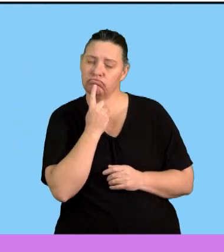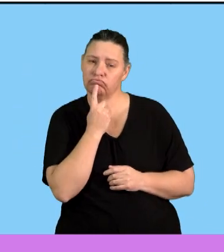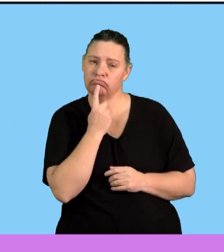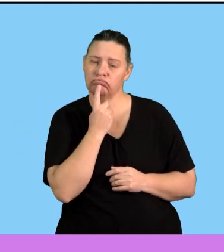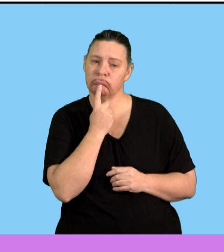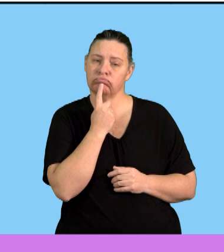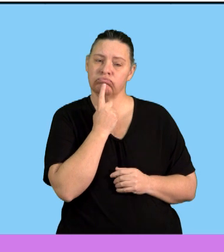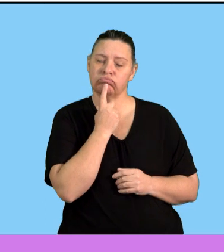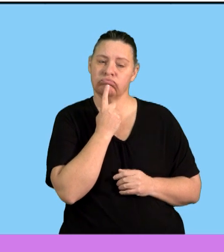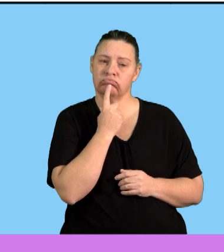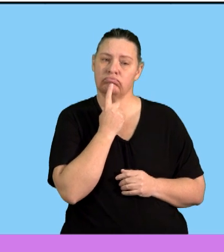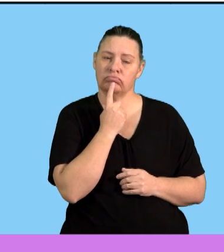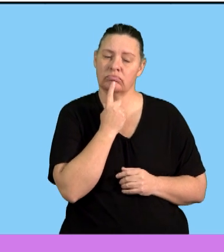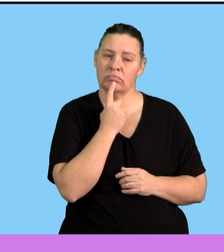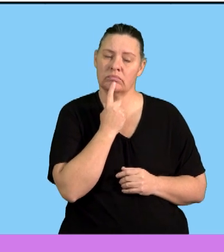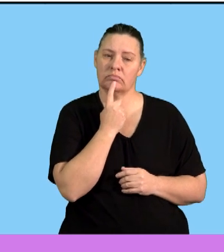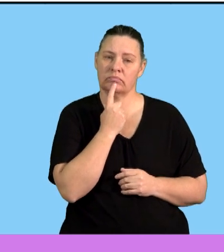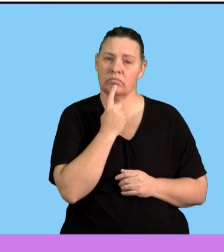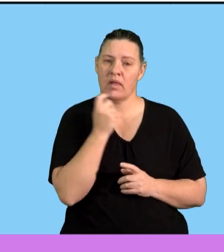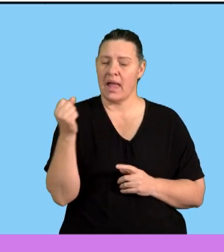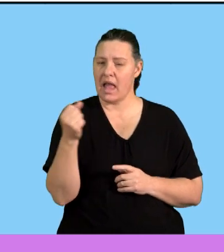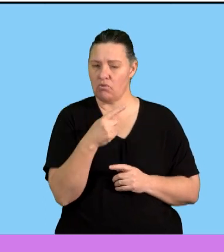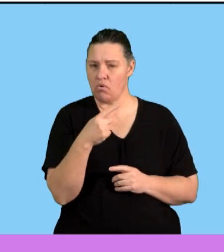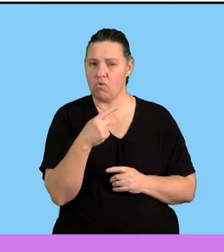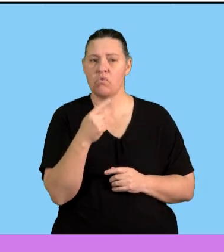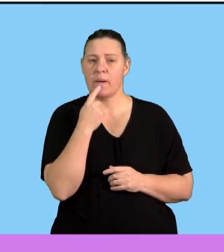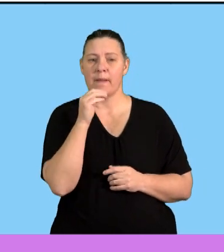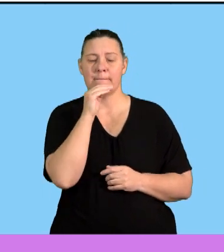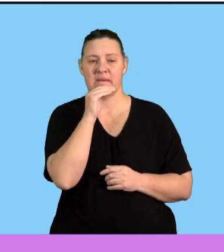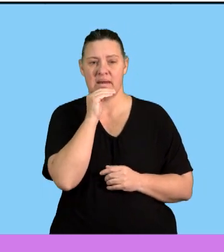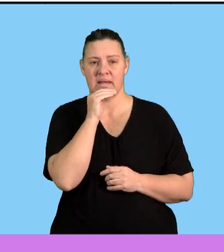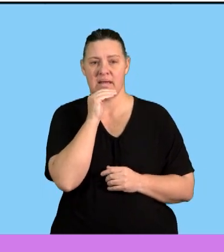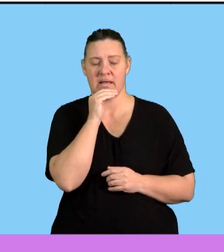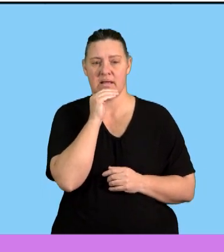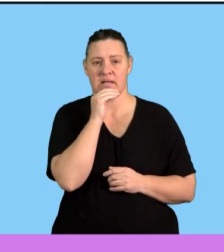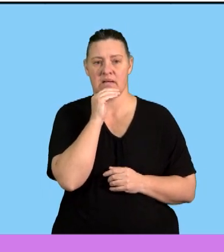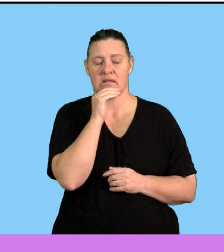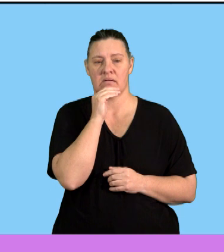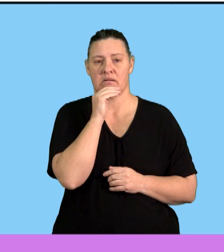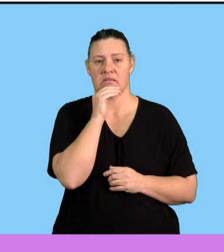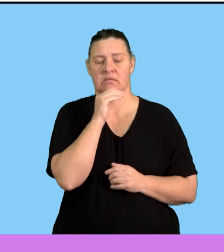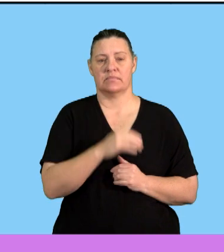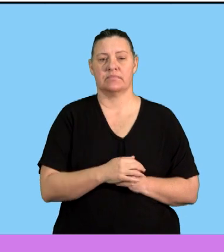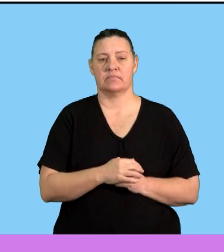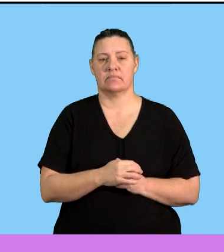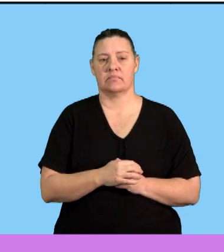at again at the direction of the arrow, that simply means it will be